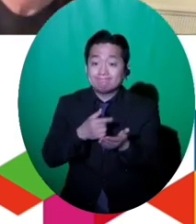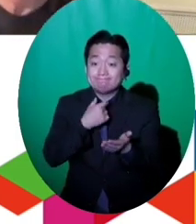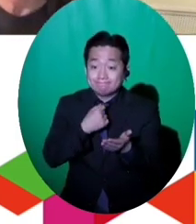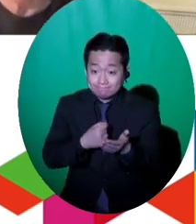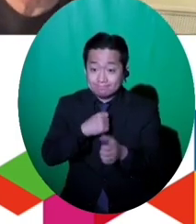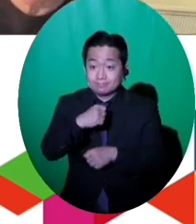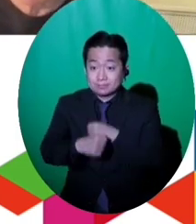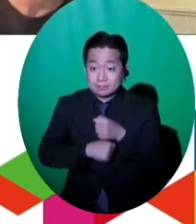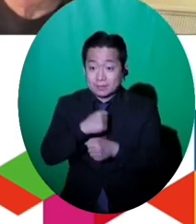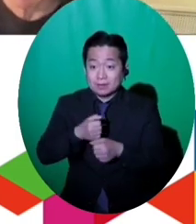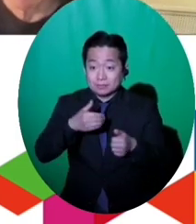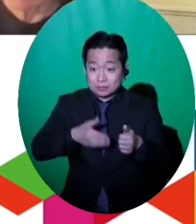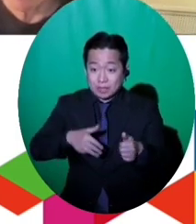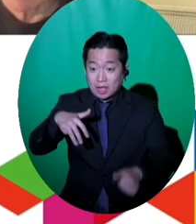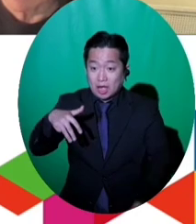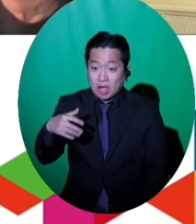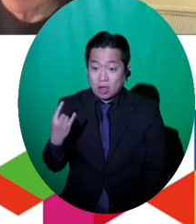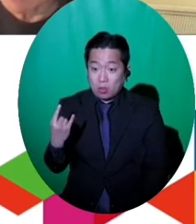panelists?